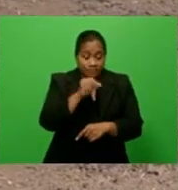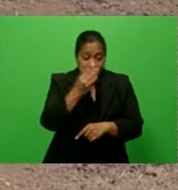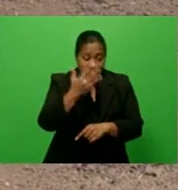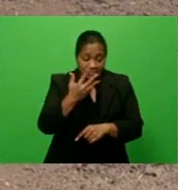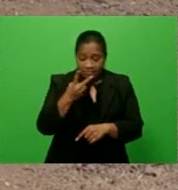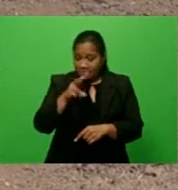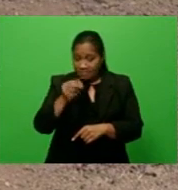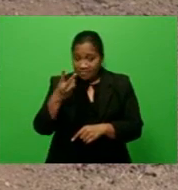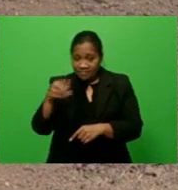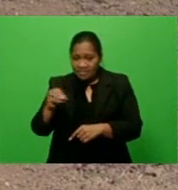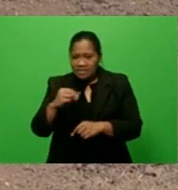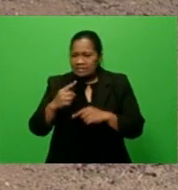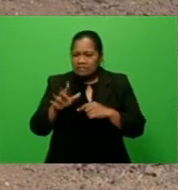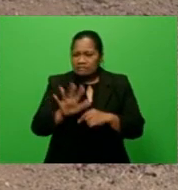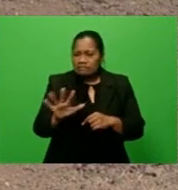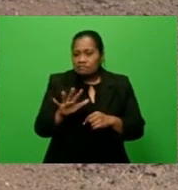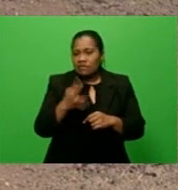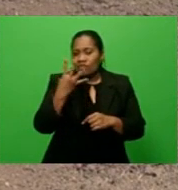2020 is around